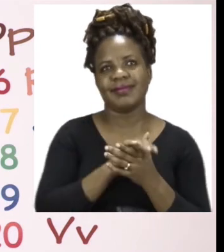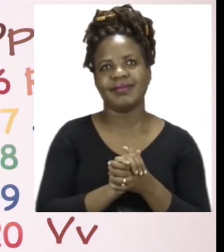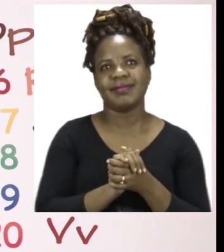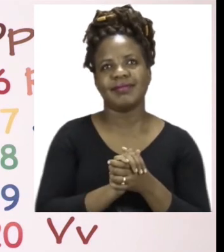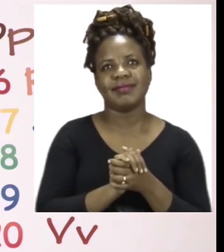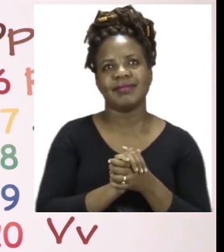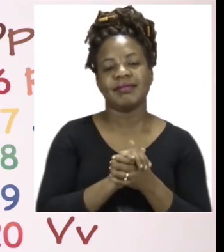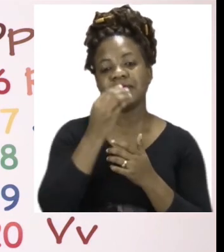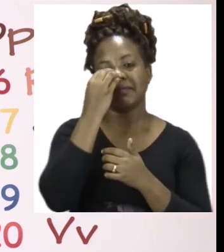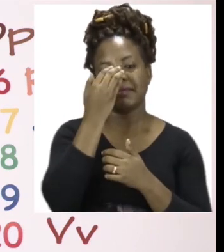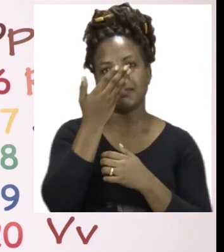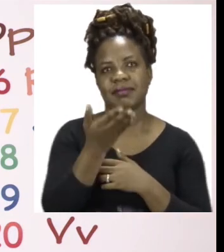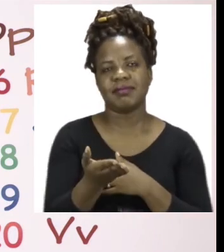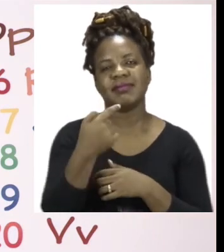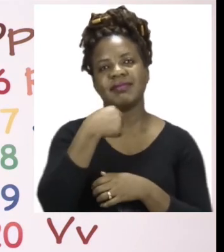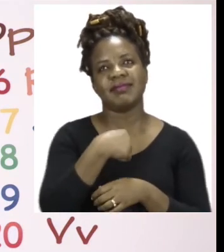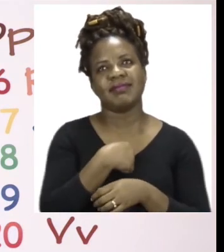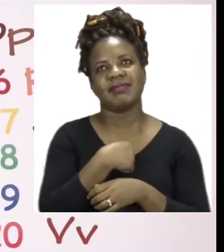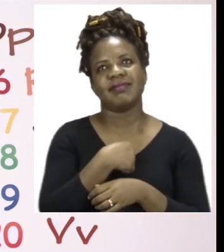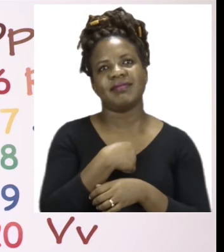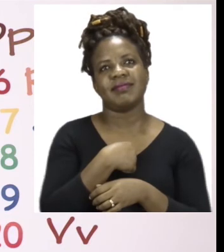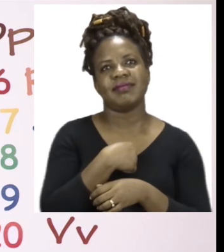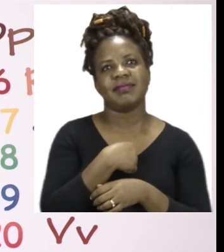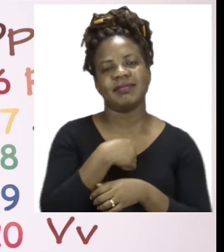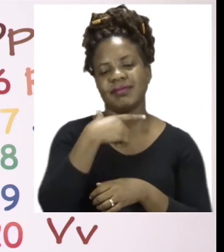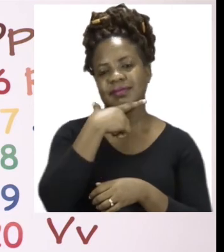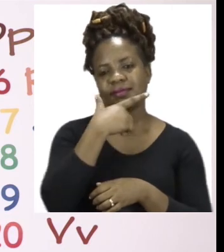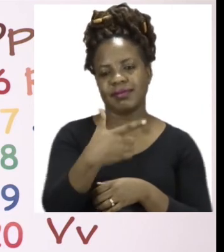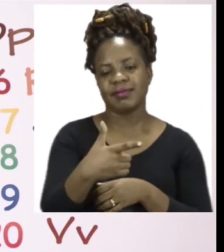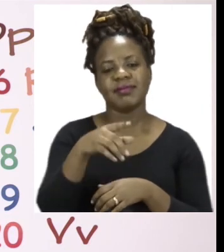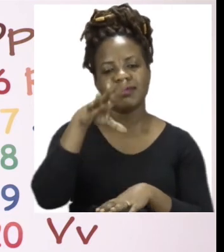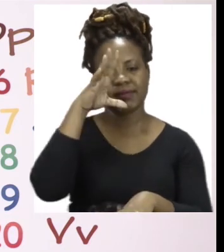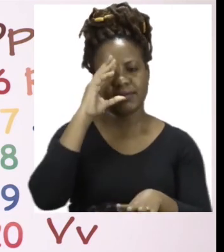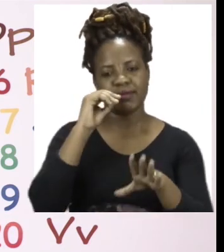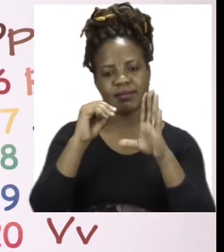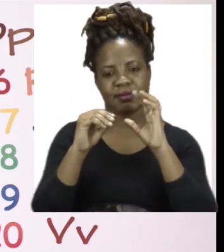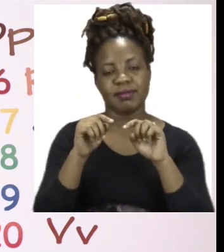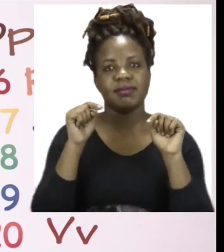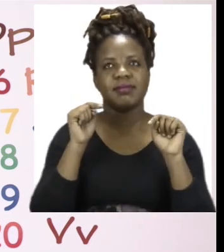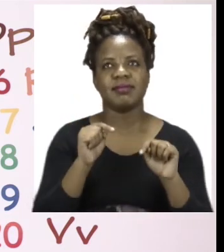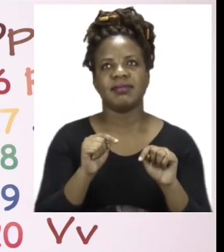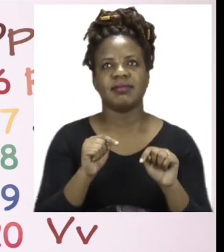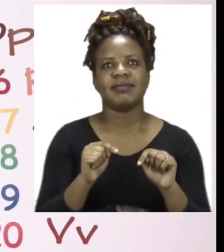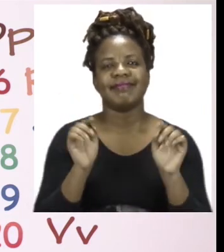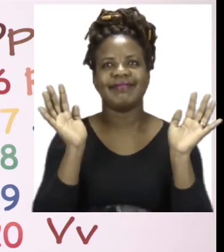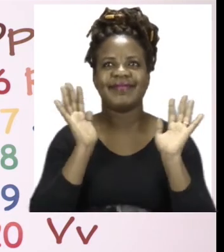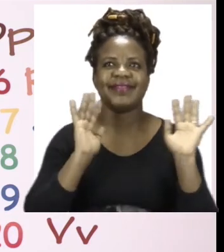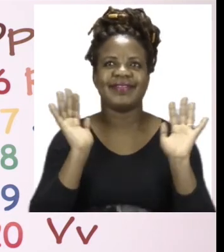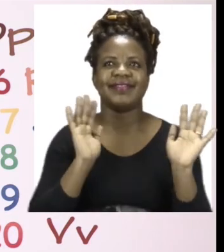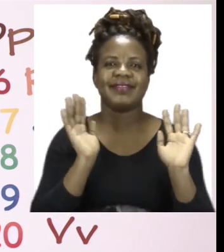So from Sashi and I, we would like to say thank you for joining us today and